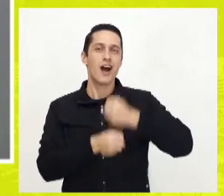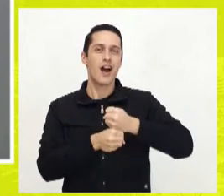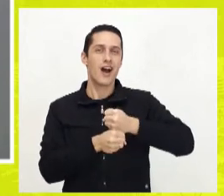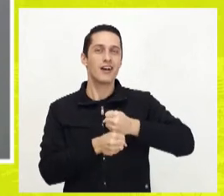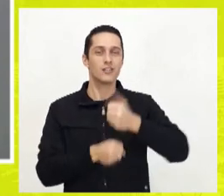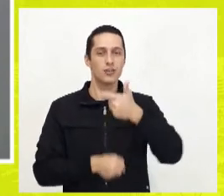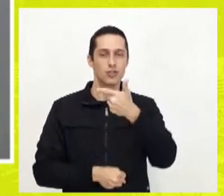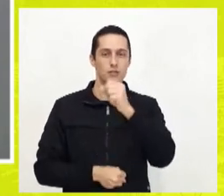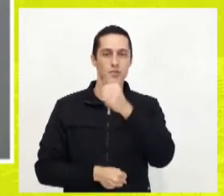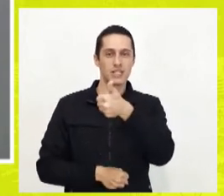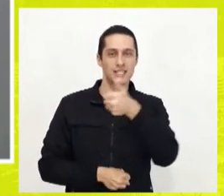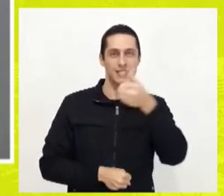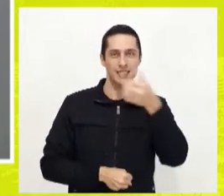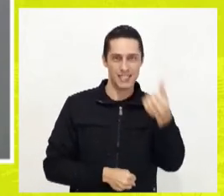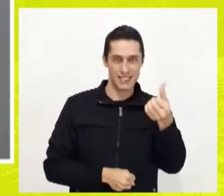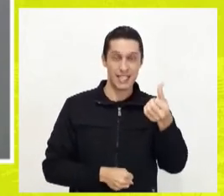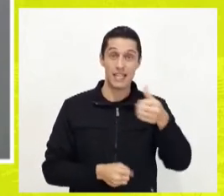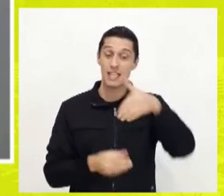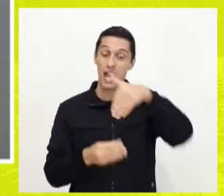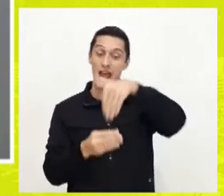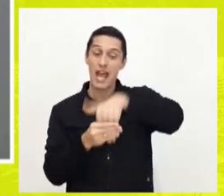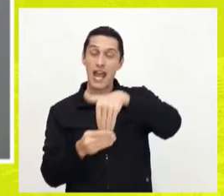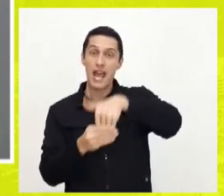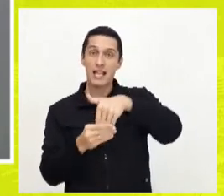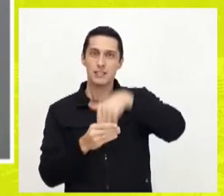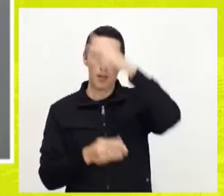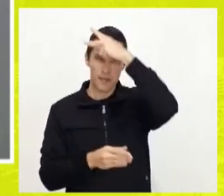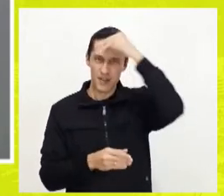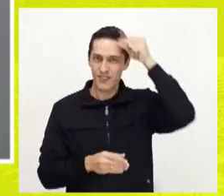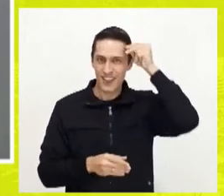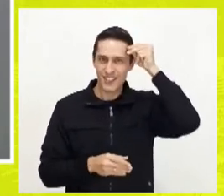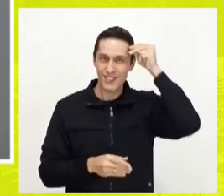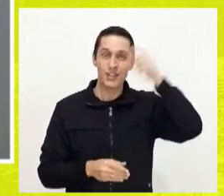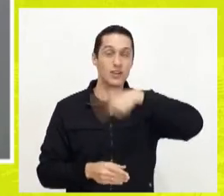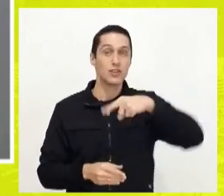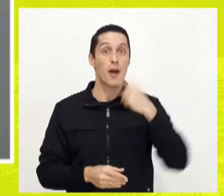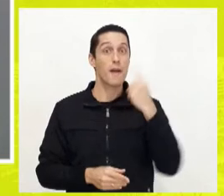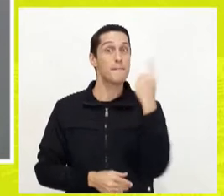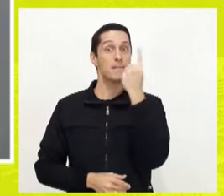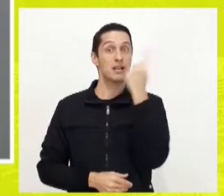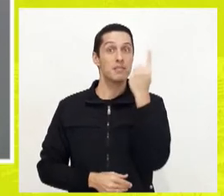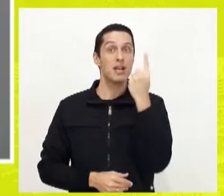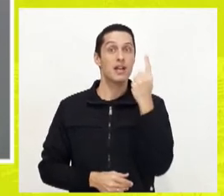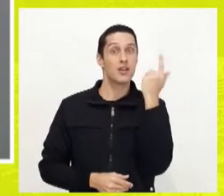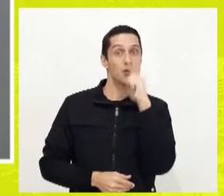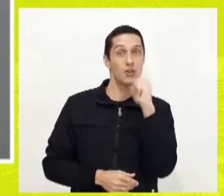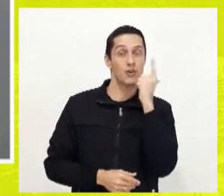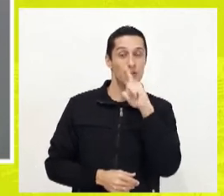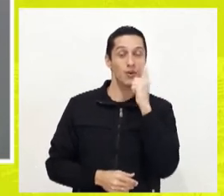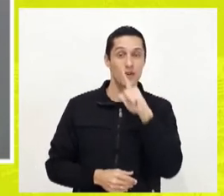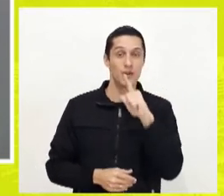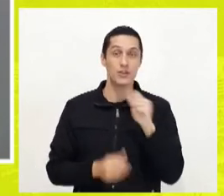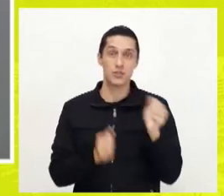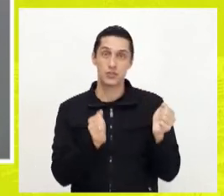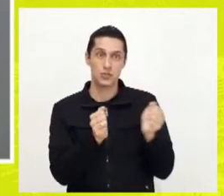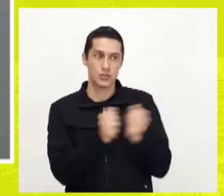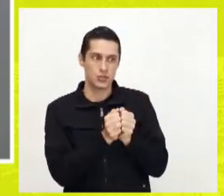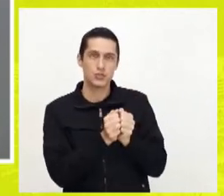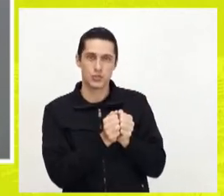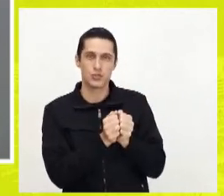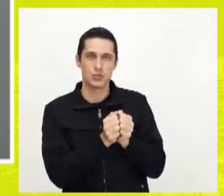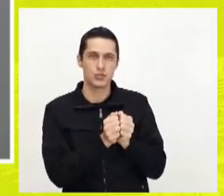remember for city halls we did the first fact-checking pool with the public